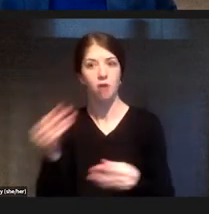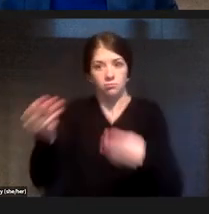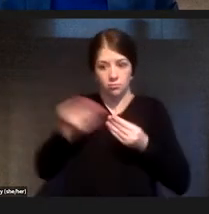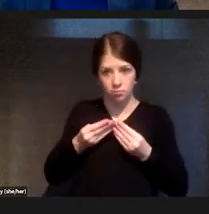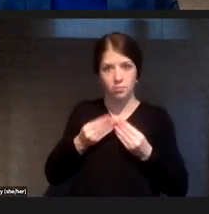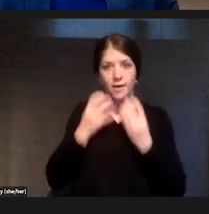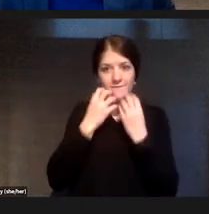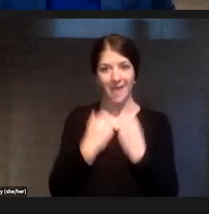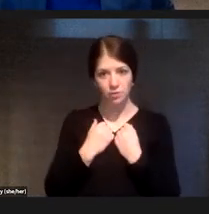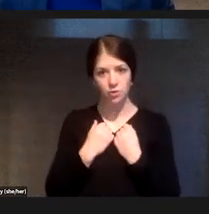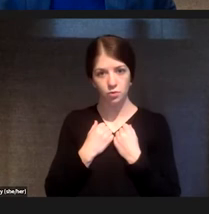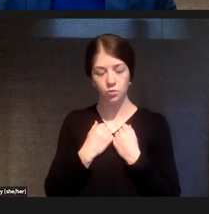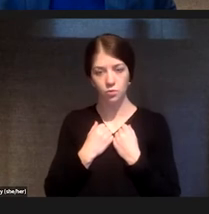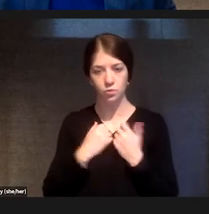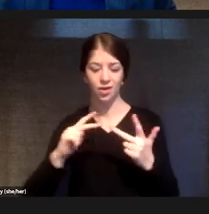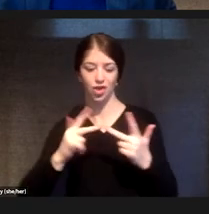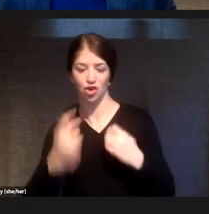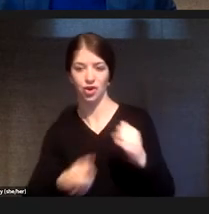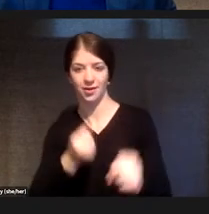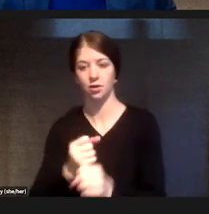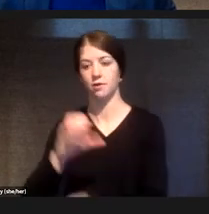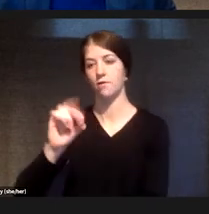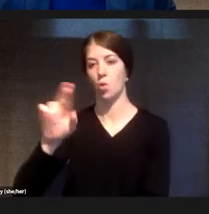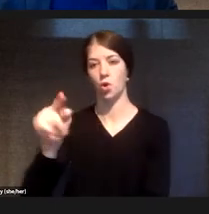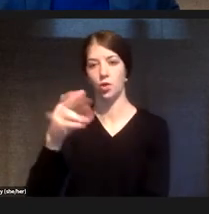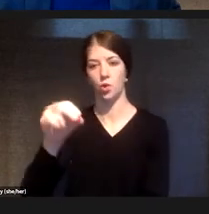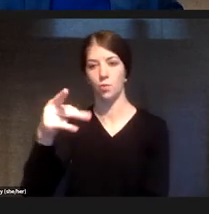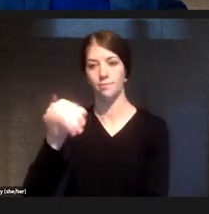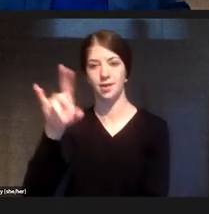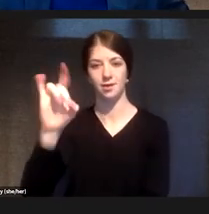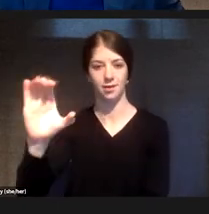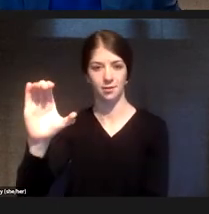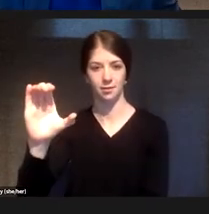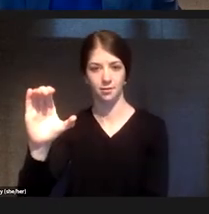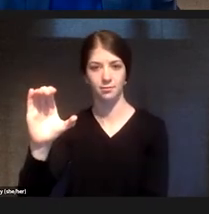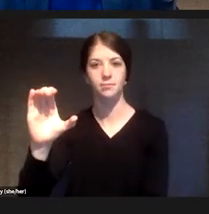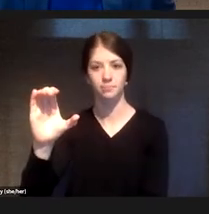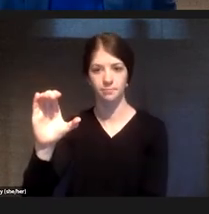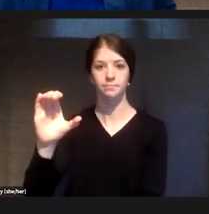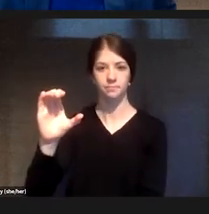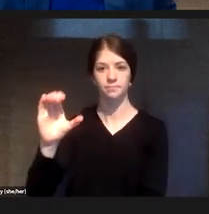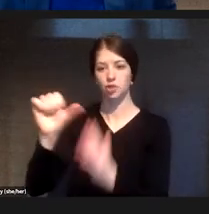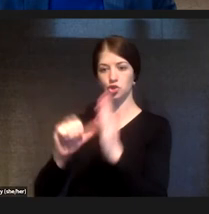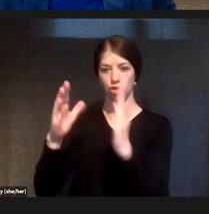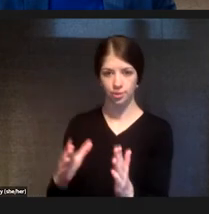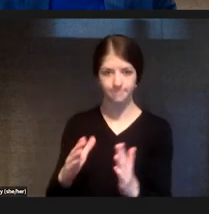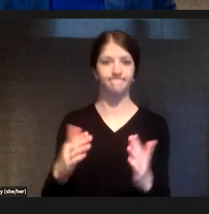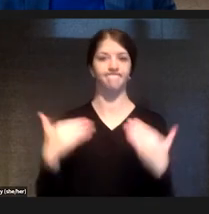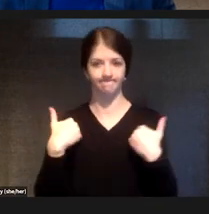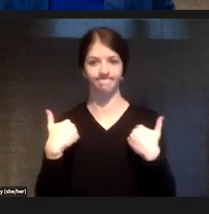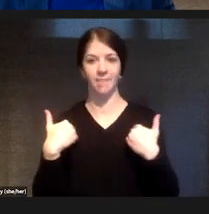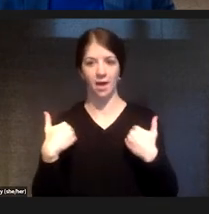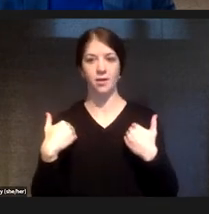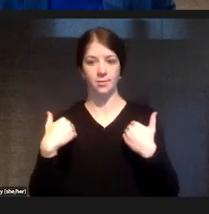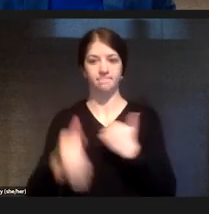third year of orthopedic surgery residency, I experienced a spinal cord injury, which then left me paralyzed from my chest down with minimal use of my